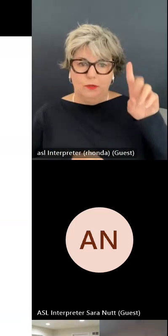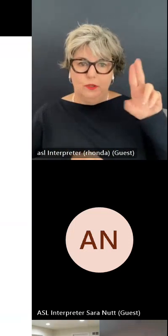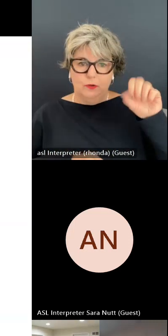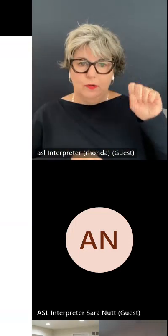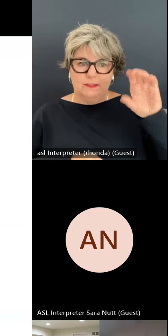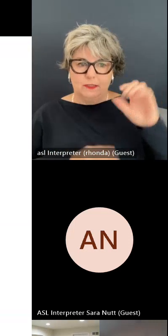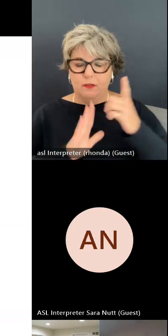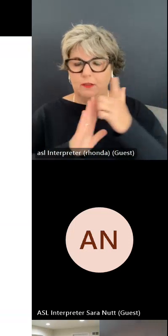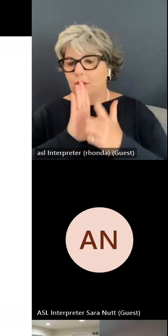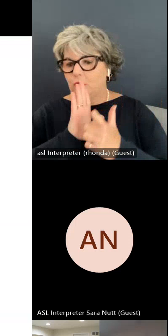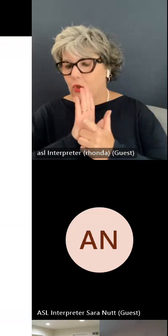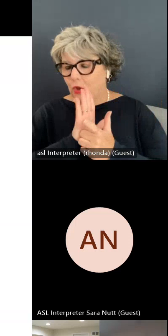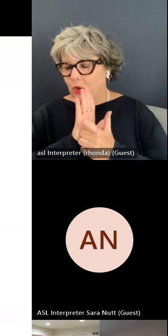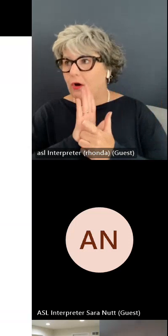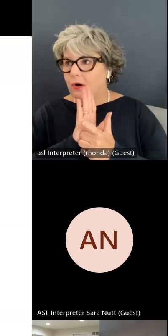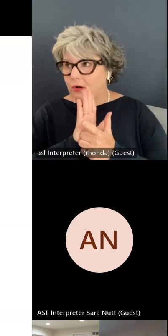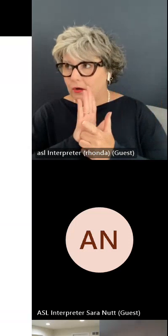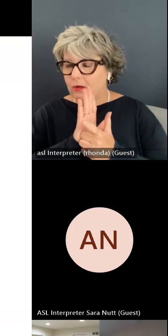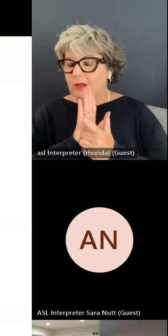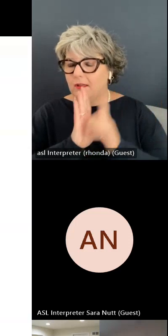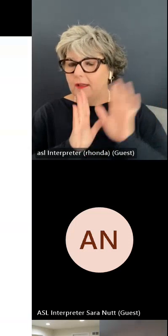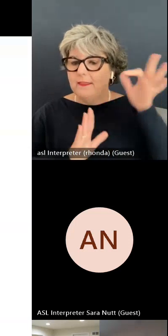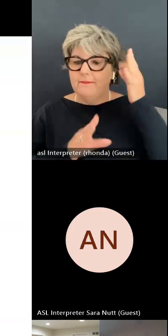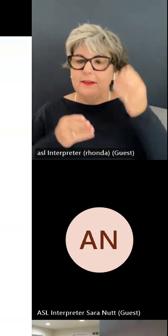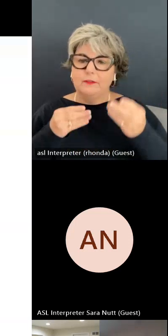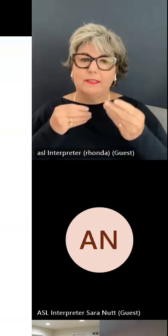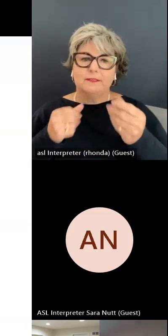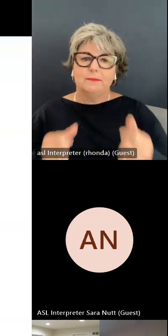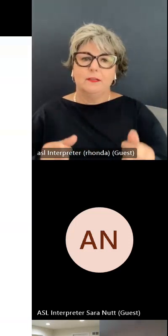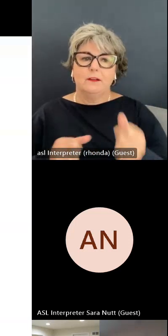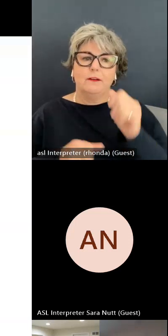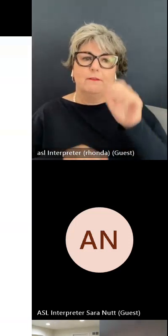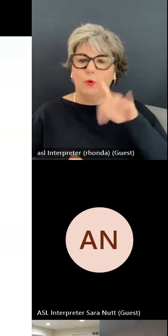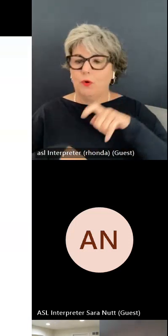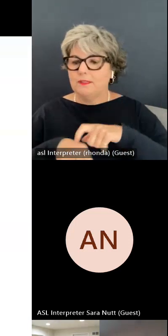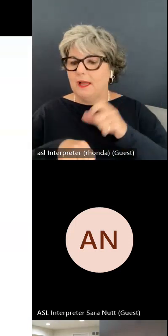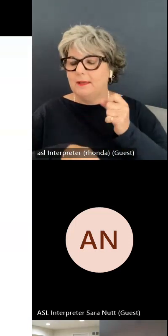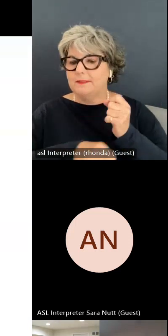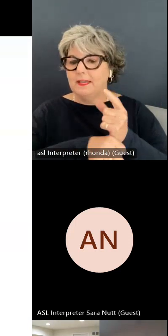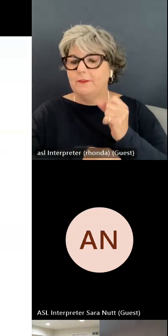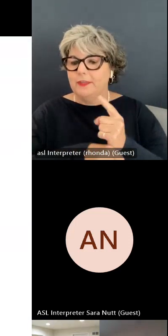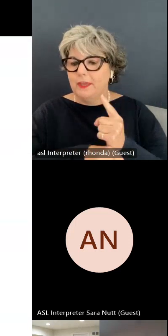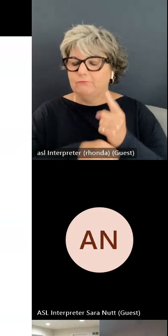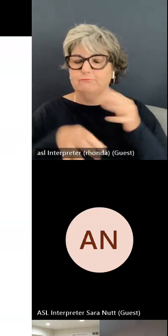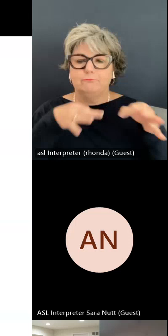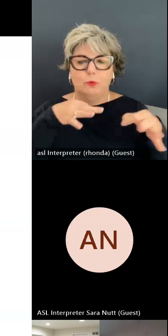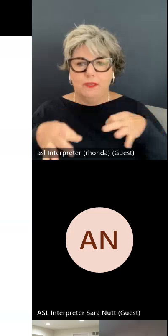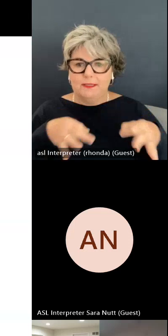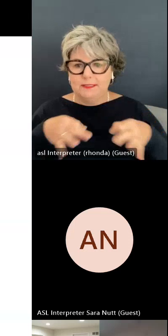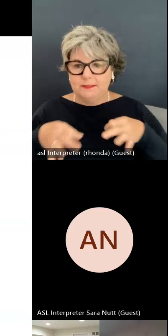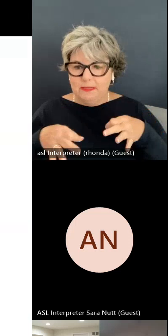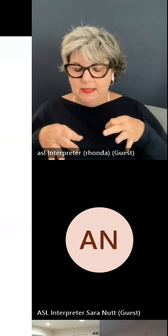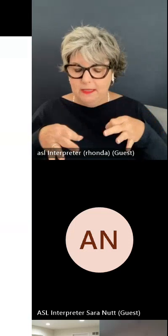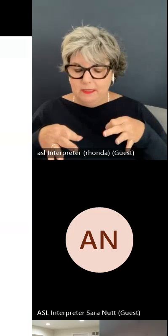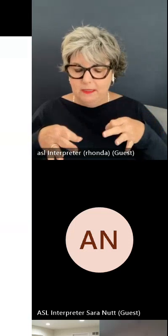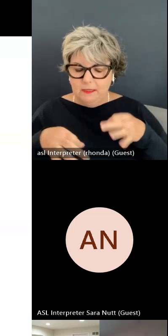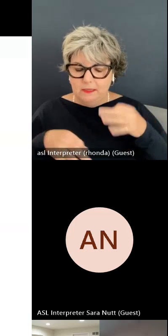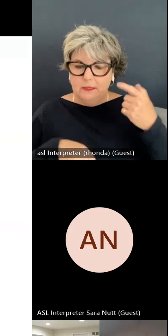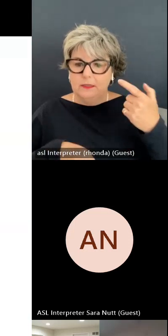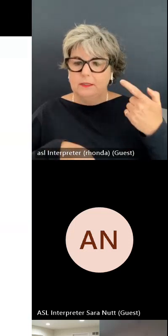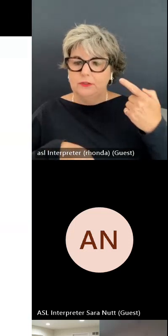that a president review the federal expenditures at least 4 times a year. We talked about how